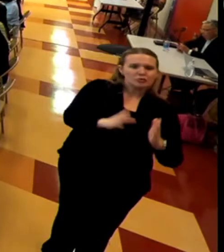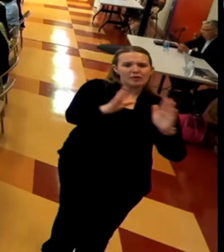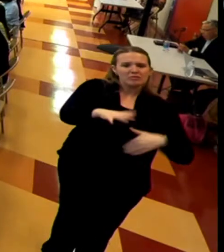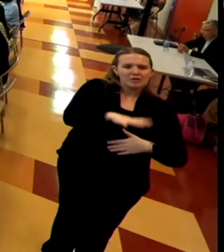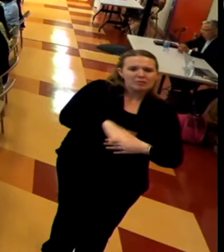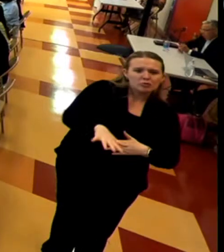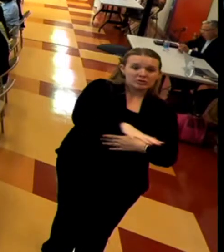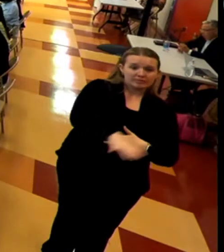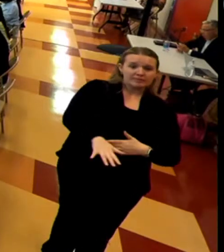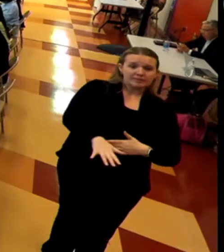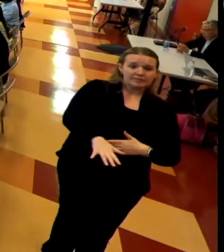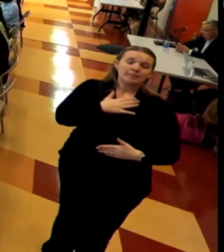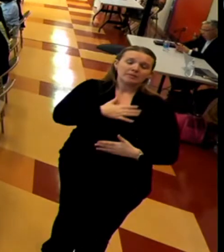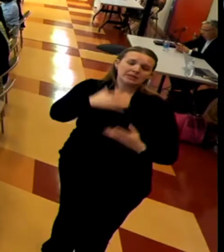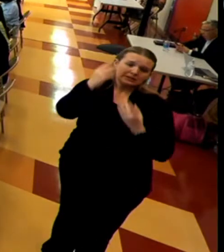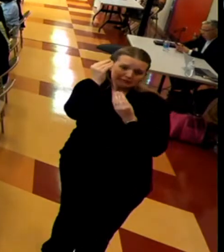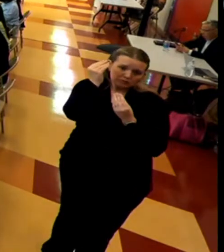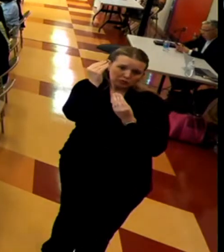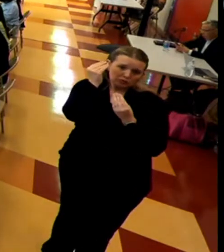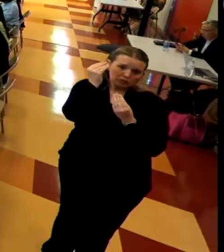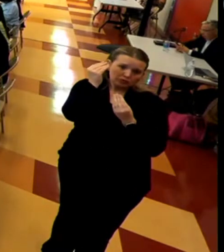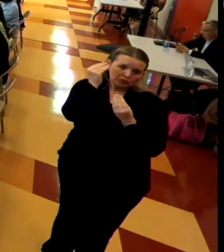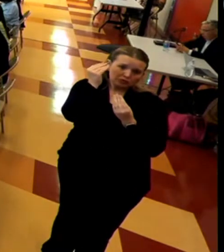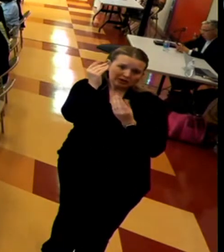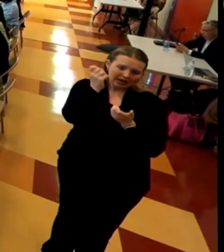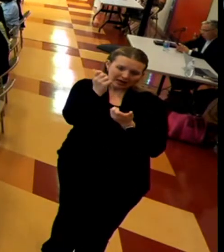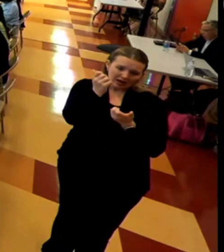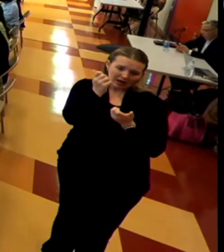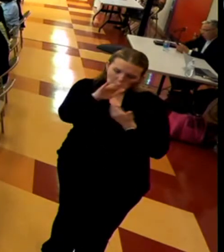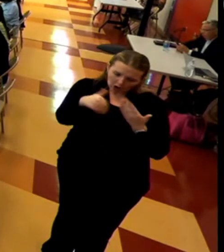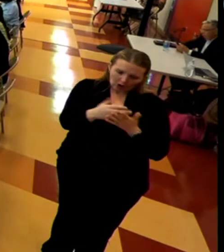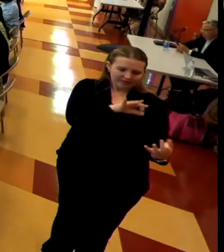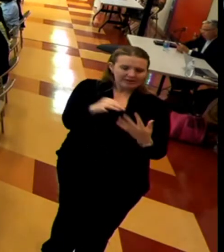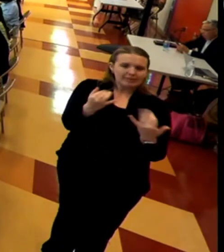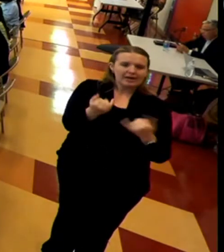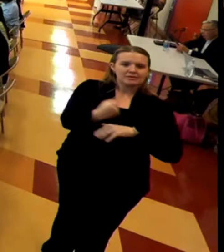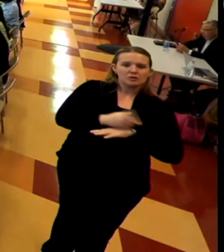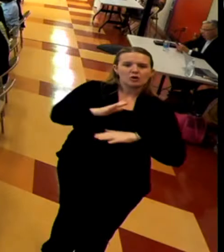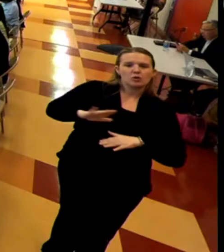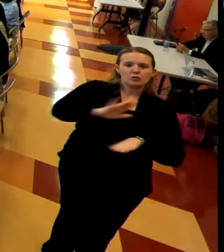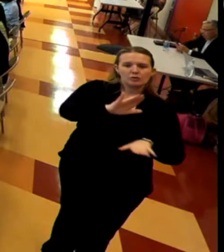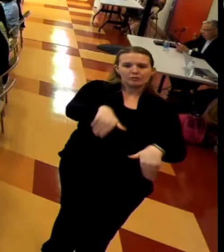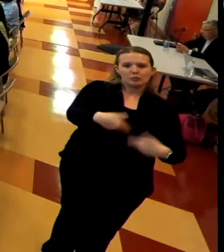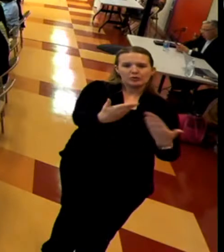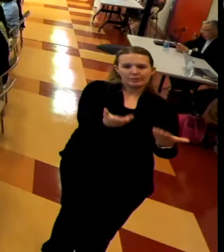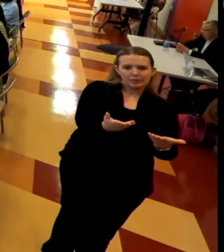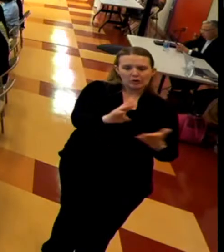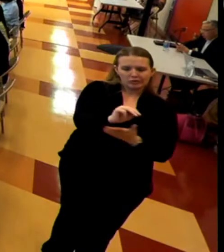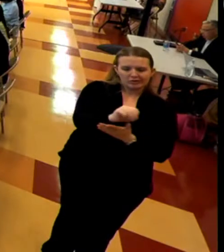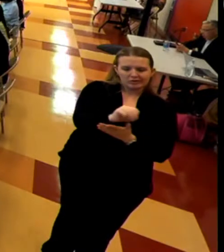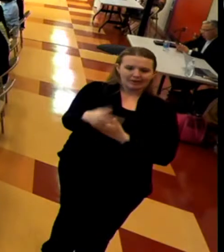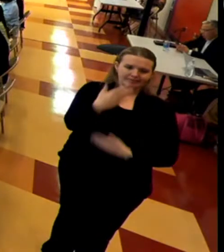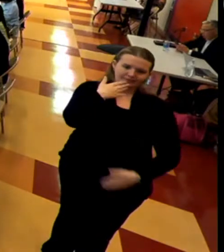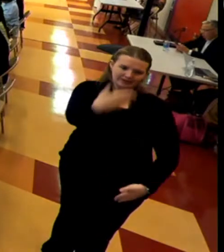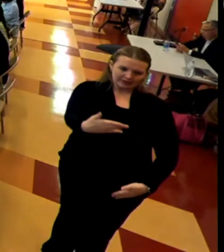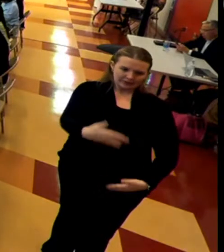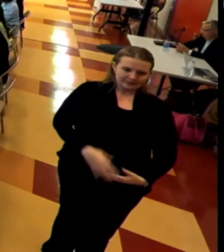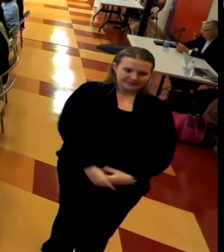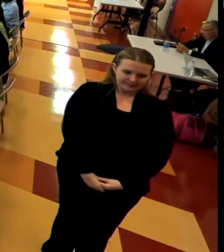please consider everyone's feedback today in your proposed solutions. Thank you.